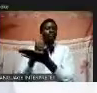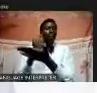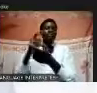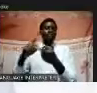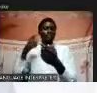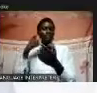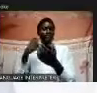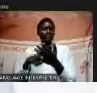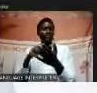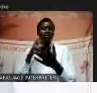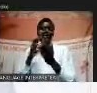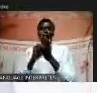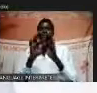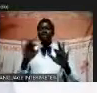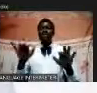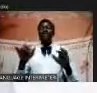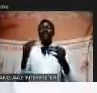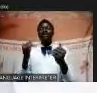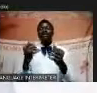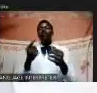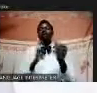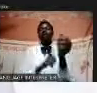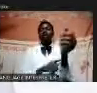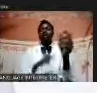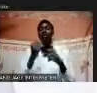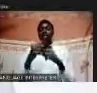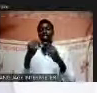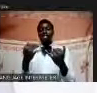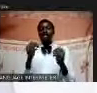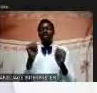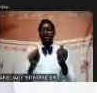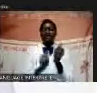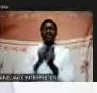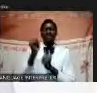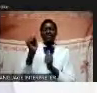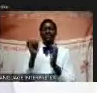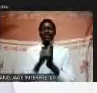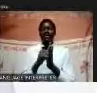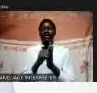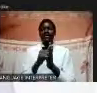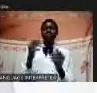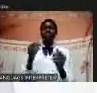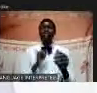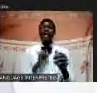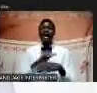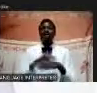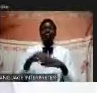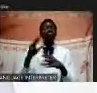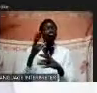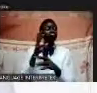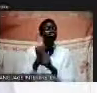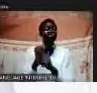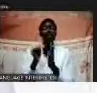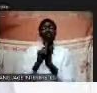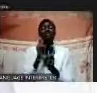well, I can pass that. Now that I'm old, I can pass that and say, well, I didn't get that. I use simple words. So that is the size